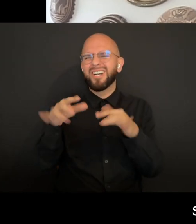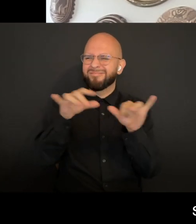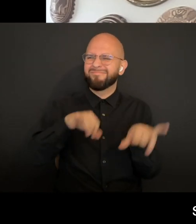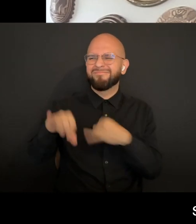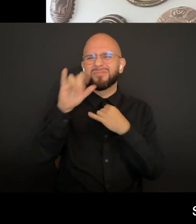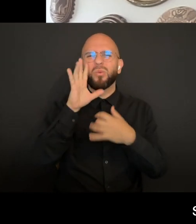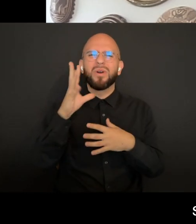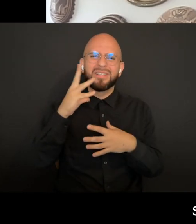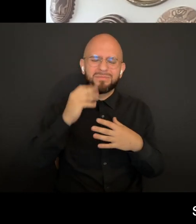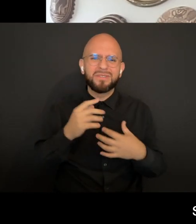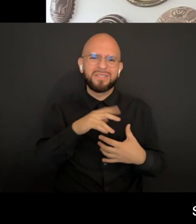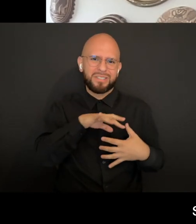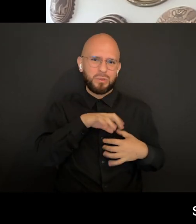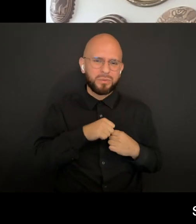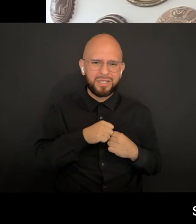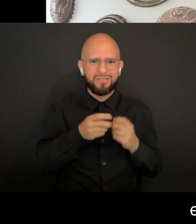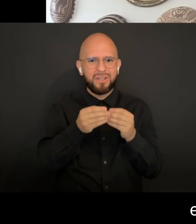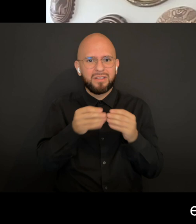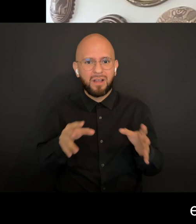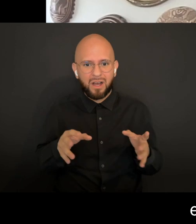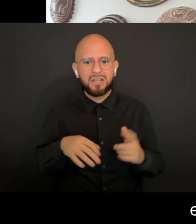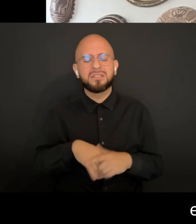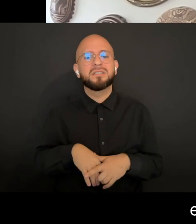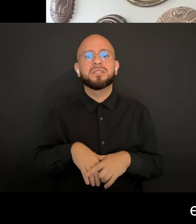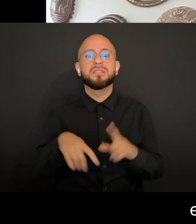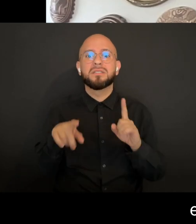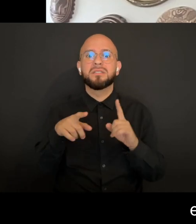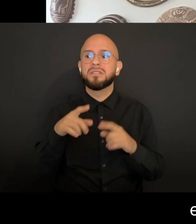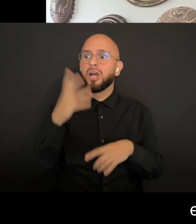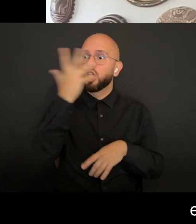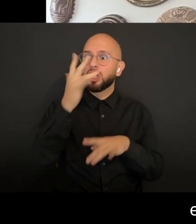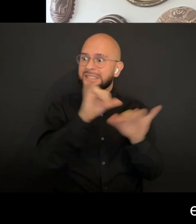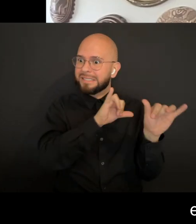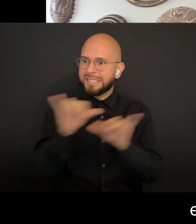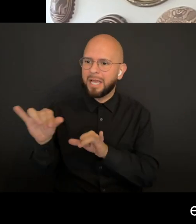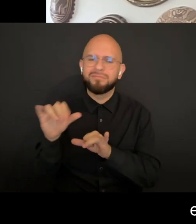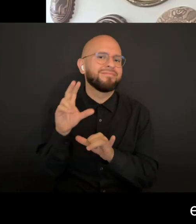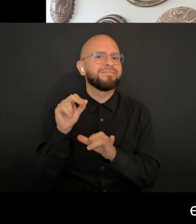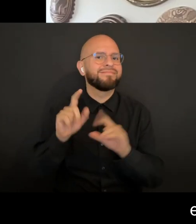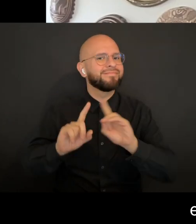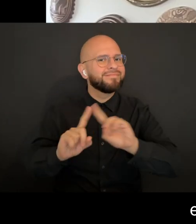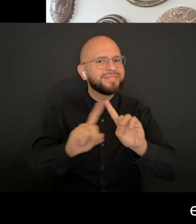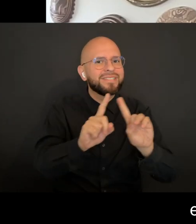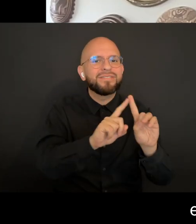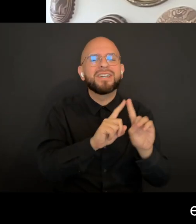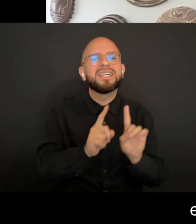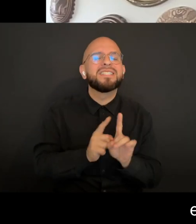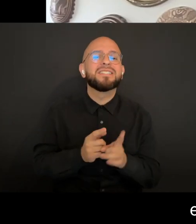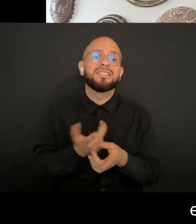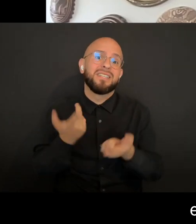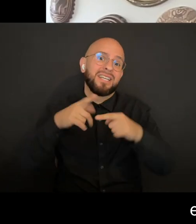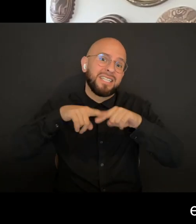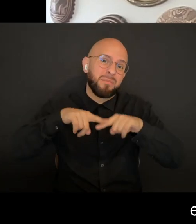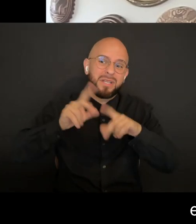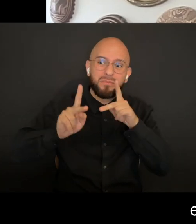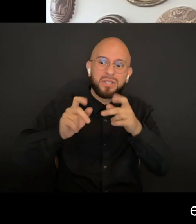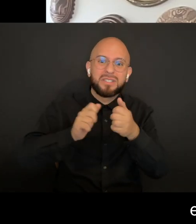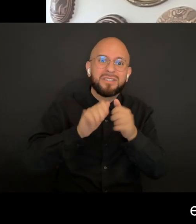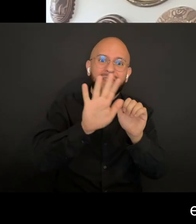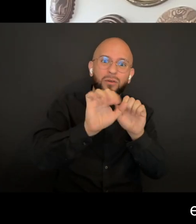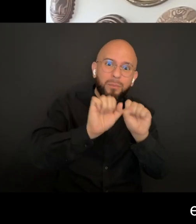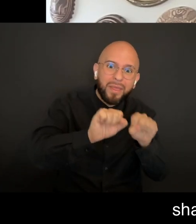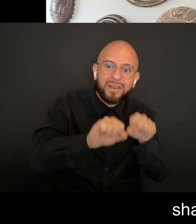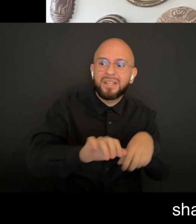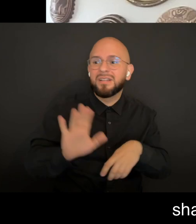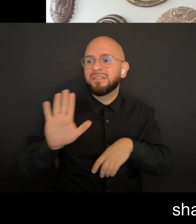remember is while everyone shares the experiences of grief and loss in their lives, not everybody does it the same. The